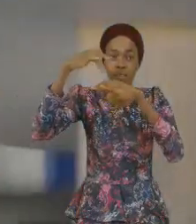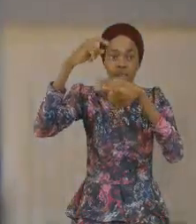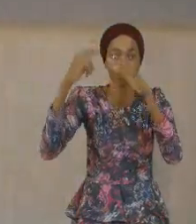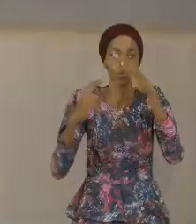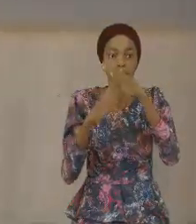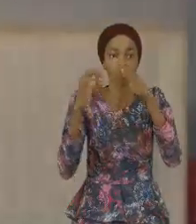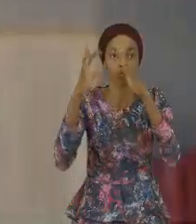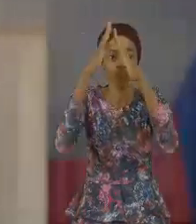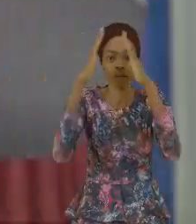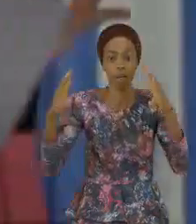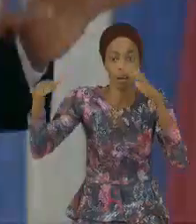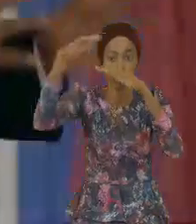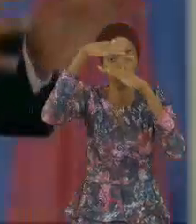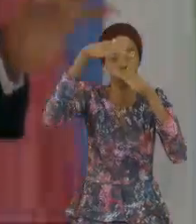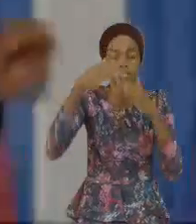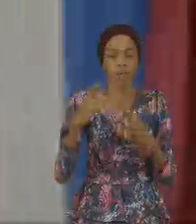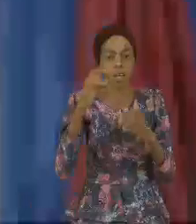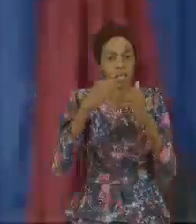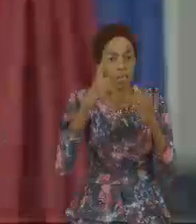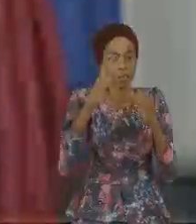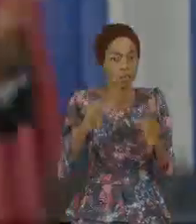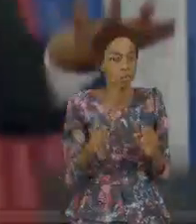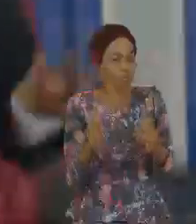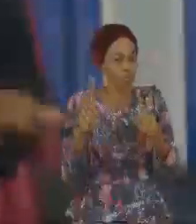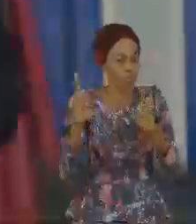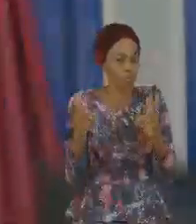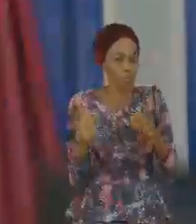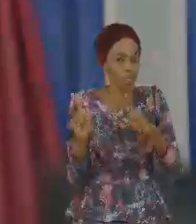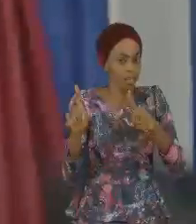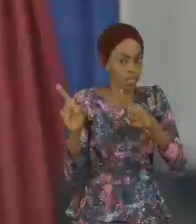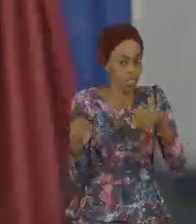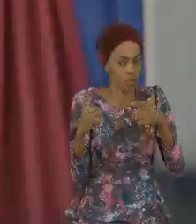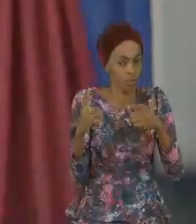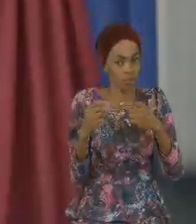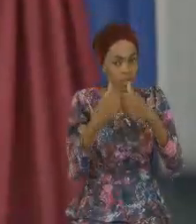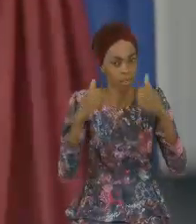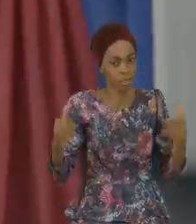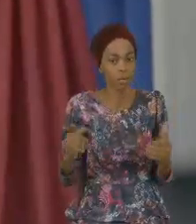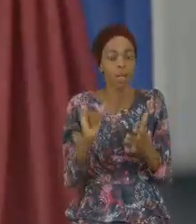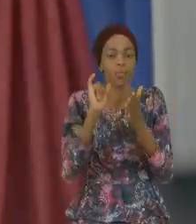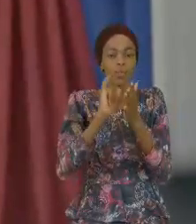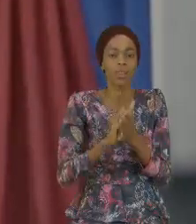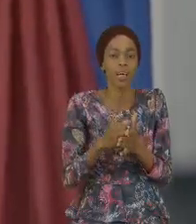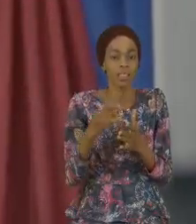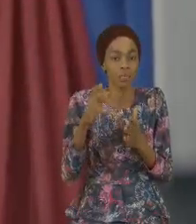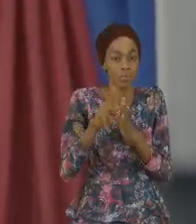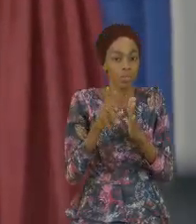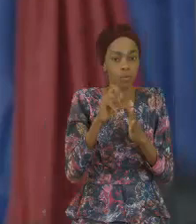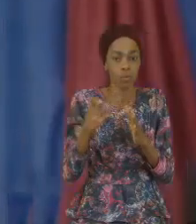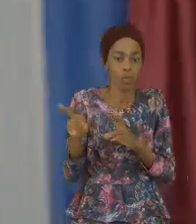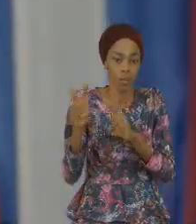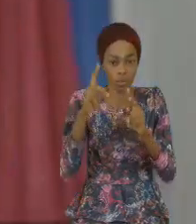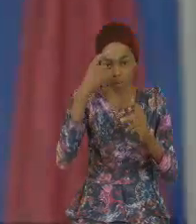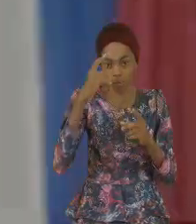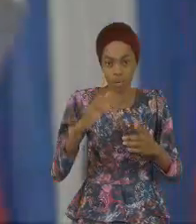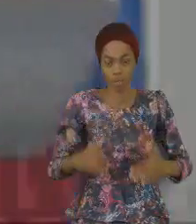That principle you always find in your life, that if you're going to do something excellent and something excelling,